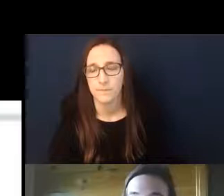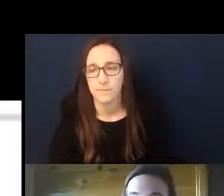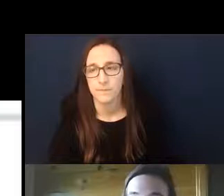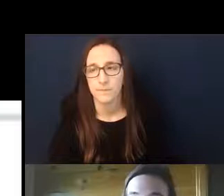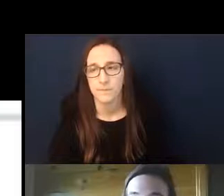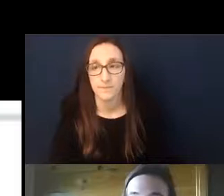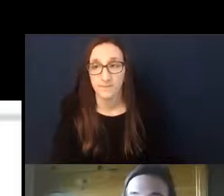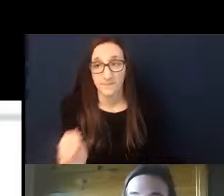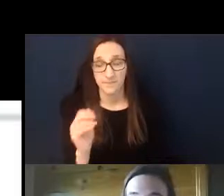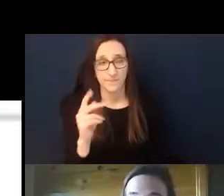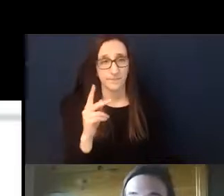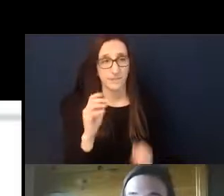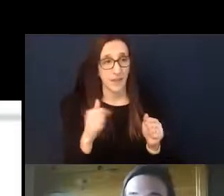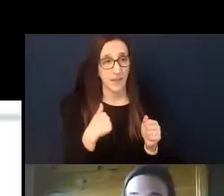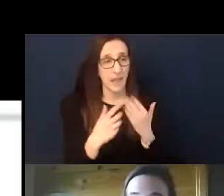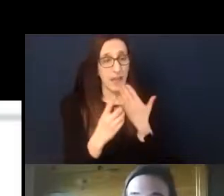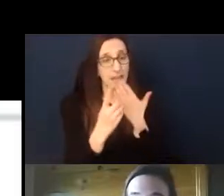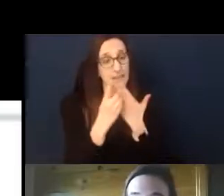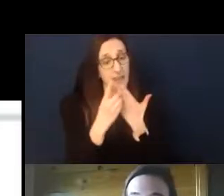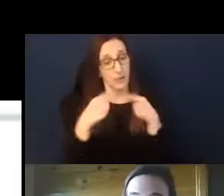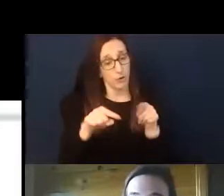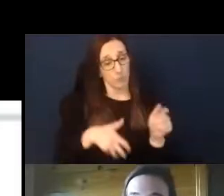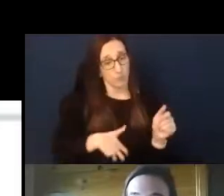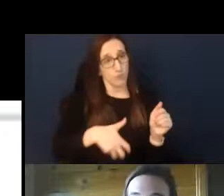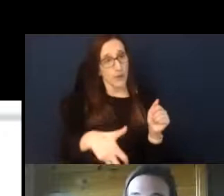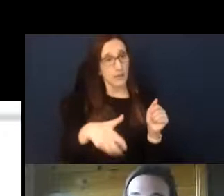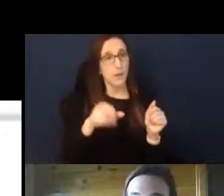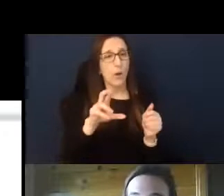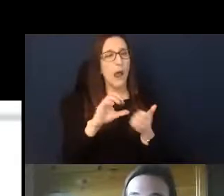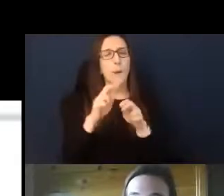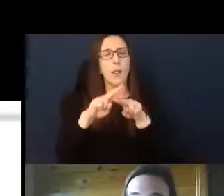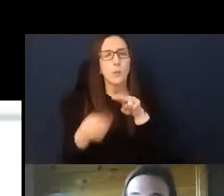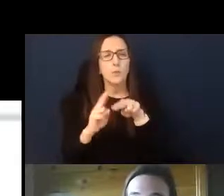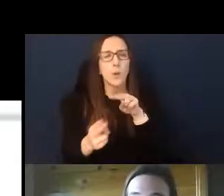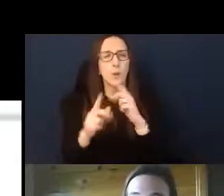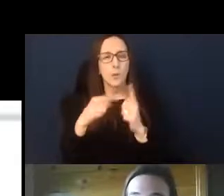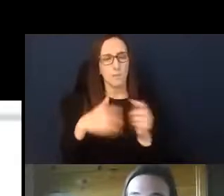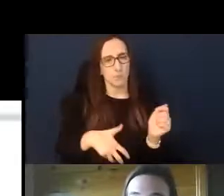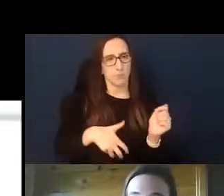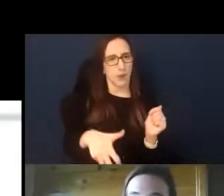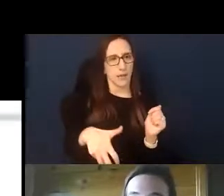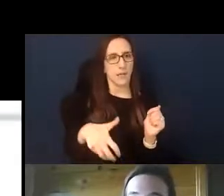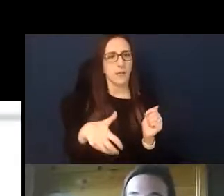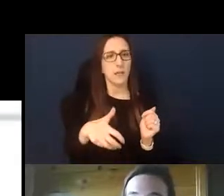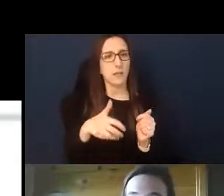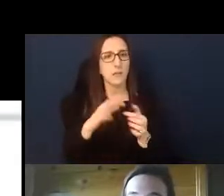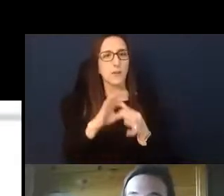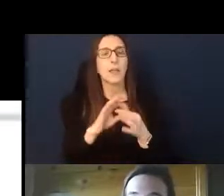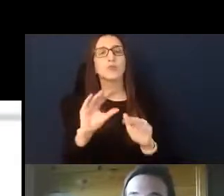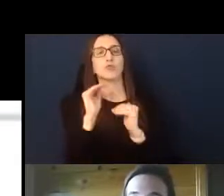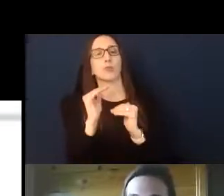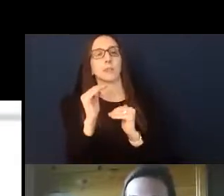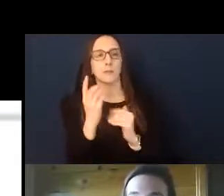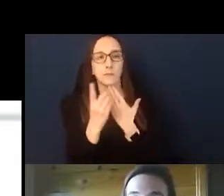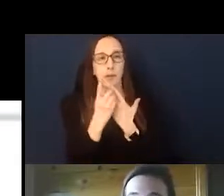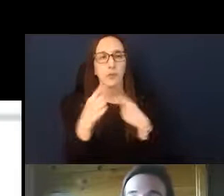Okay, can I diet when I'm pregnant, or how do I lose weight when I'm pregnant? And I think specifically the question was about restrictive dieting when